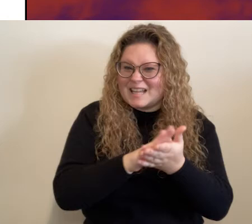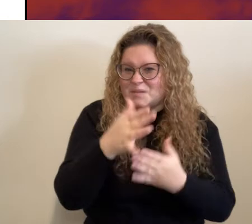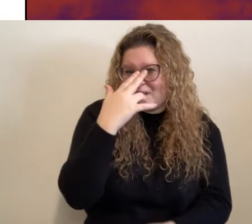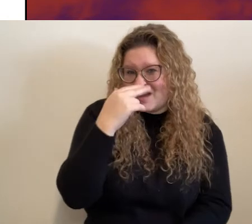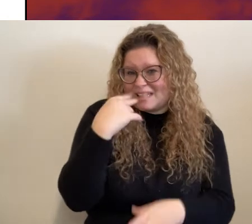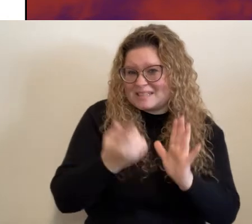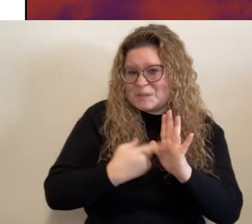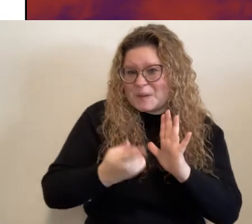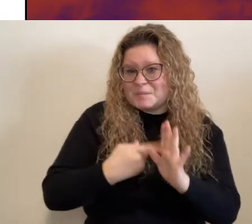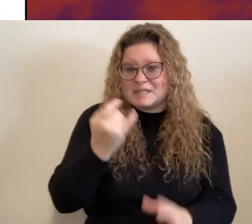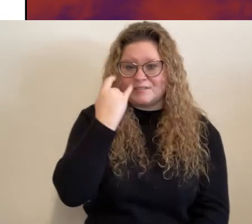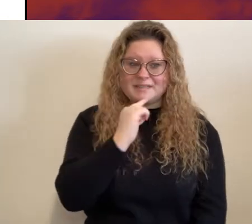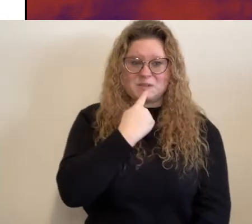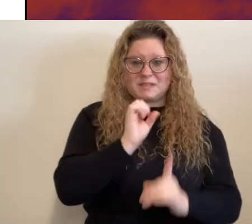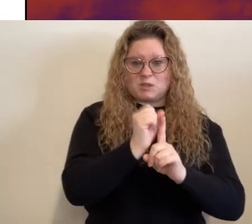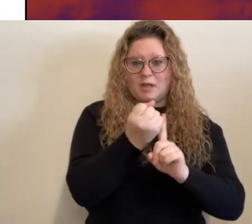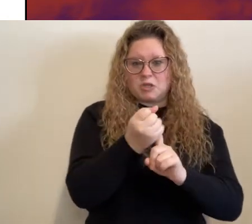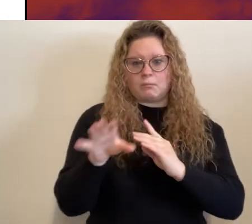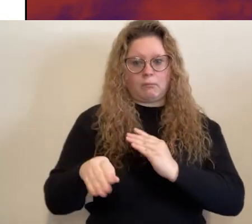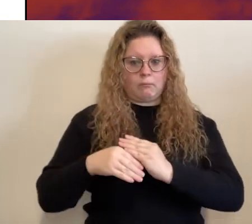bit more serious.